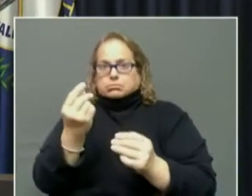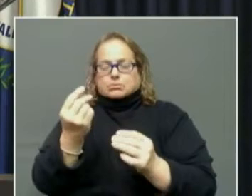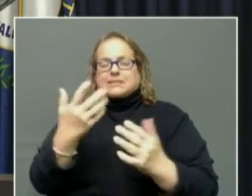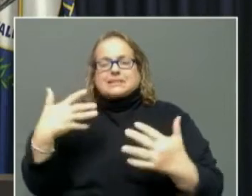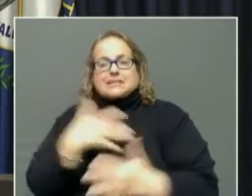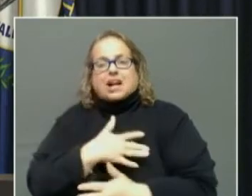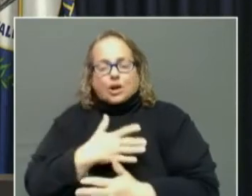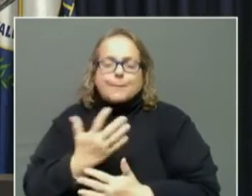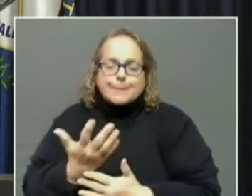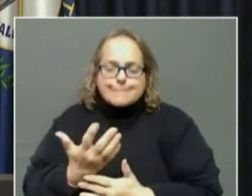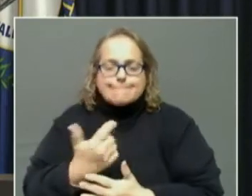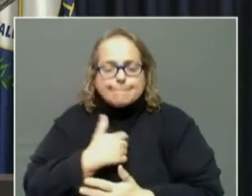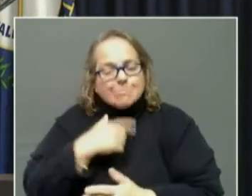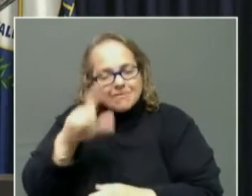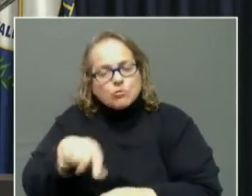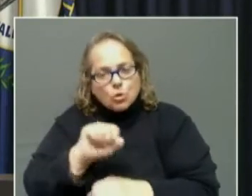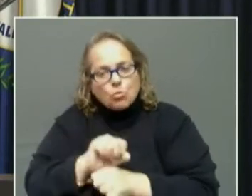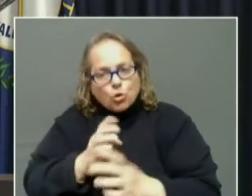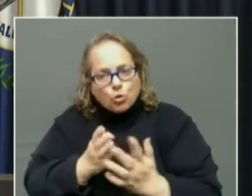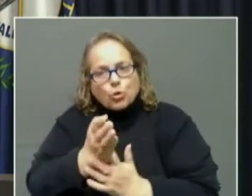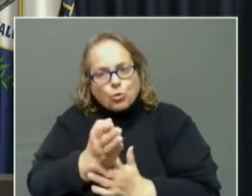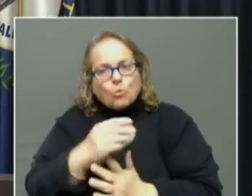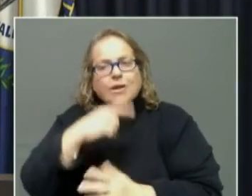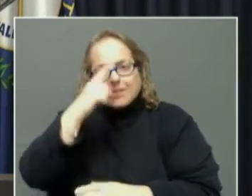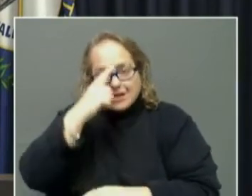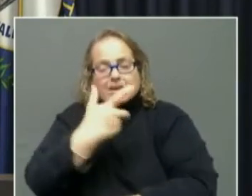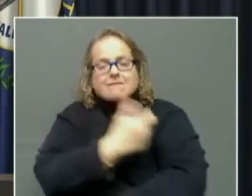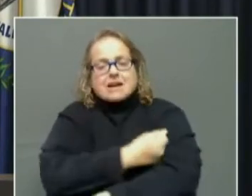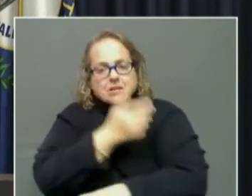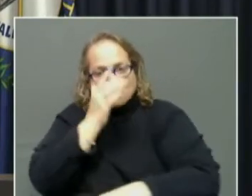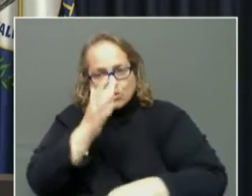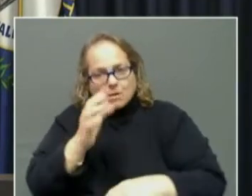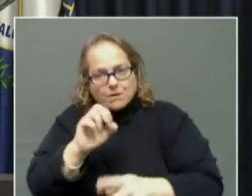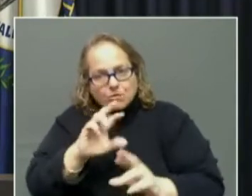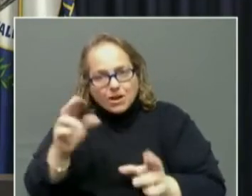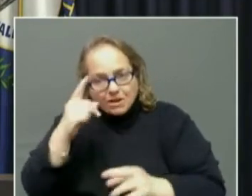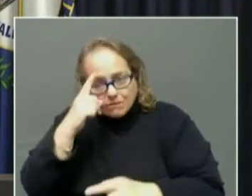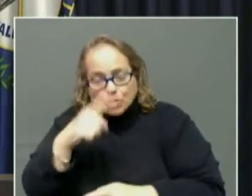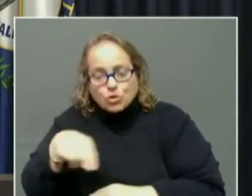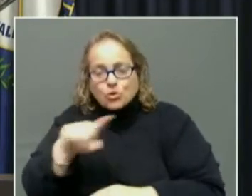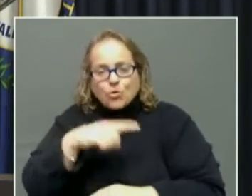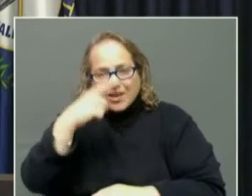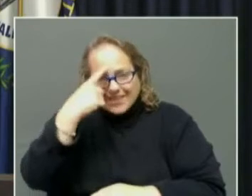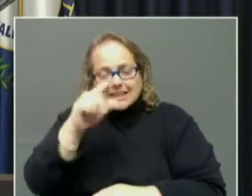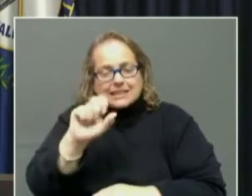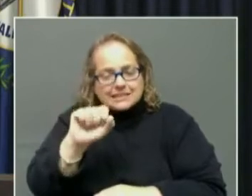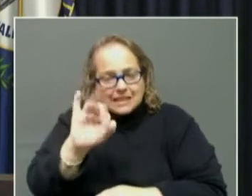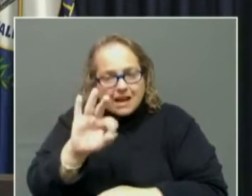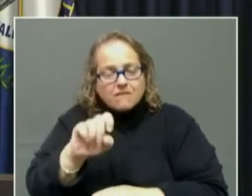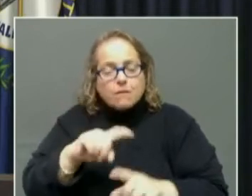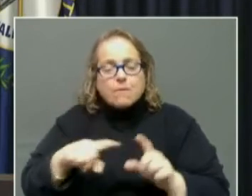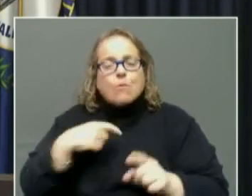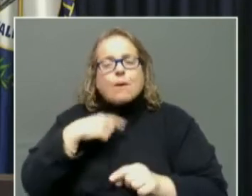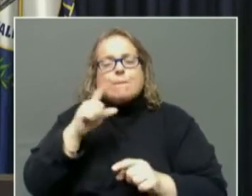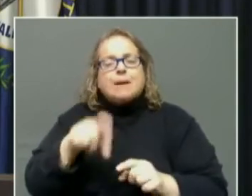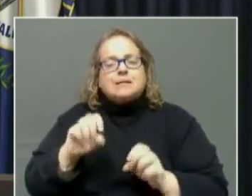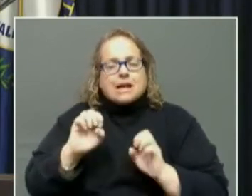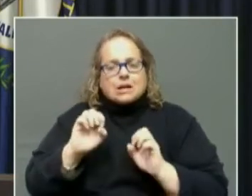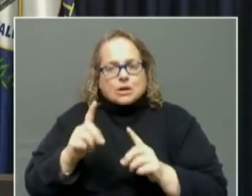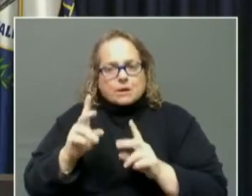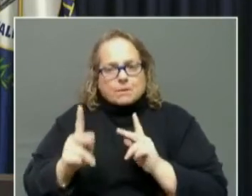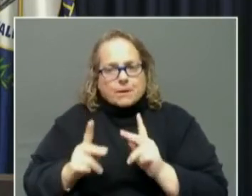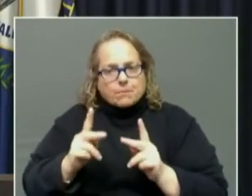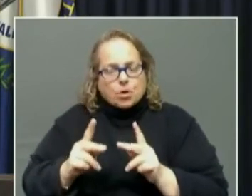through this. I think the vaccine will be available to them. I think it will be very safe. And the other thing that we've got to do is educate people on the